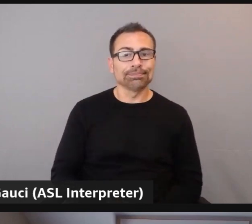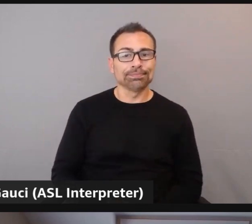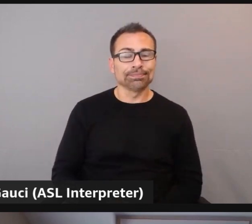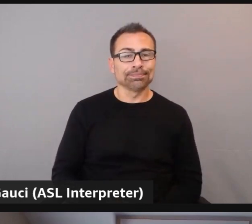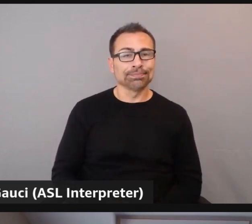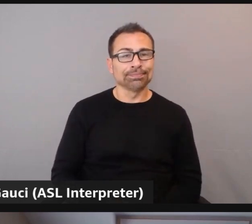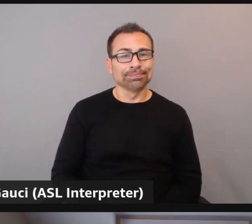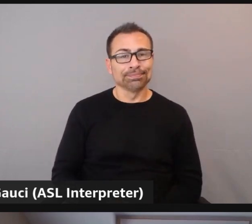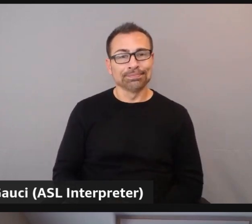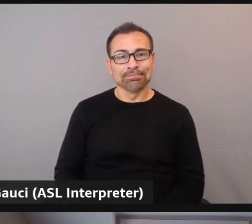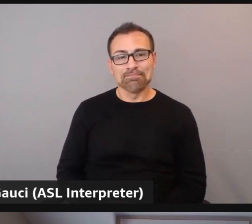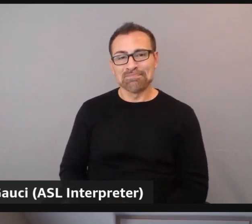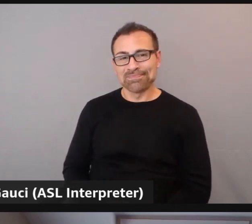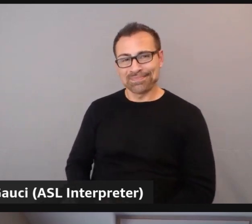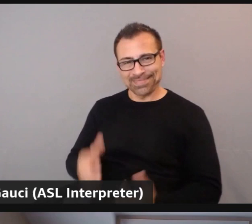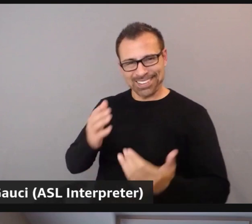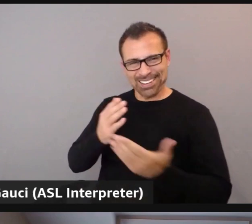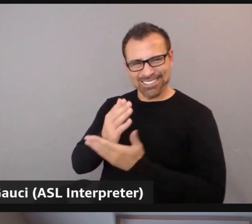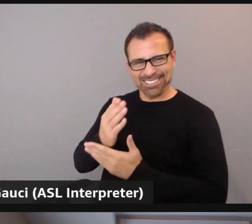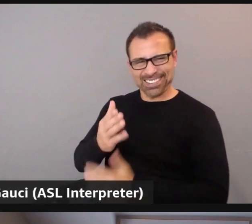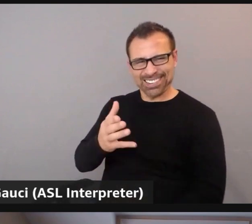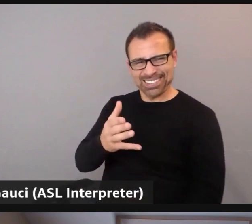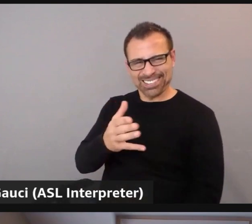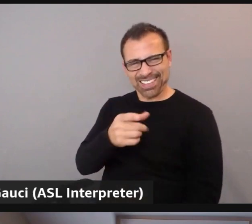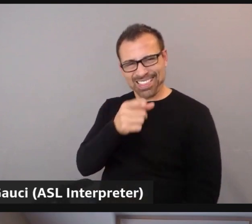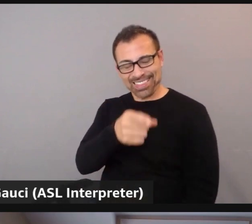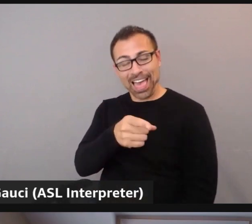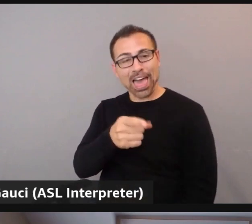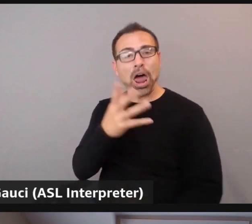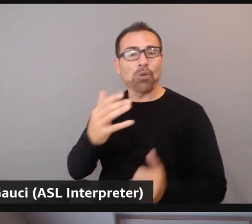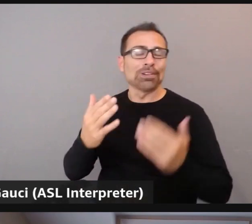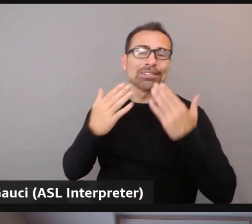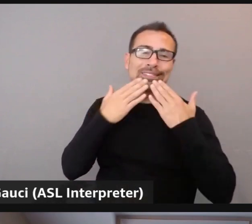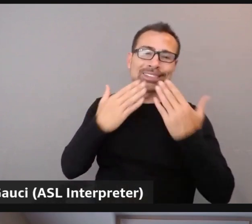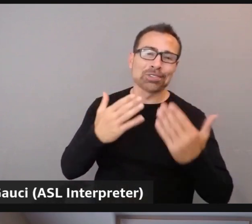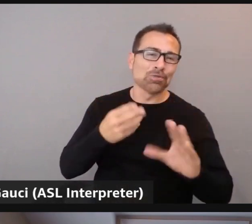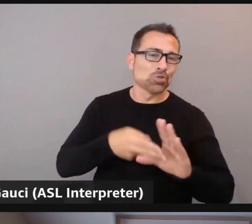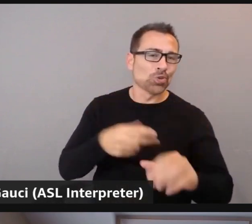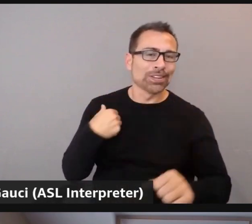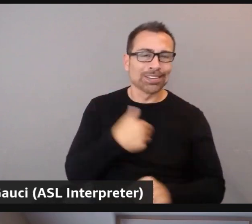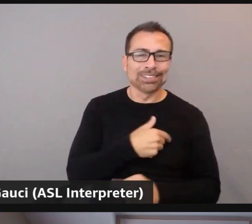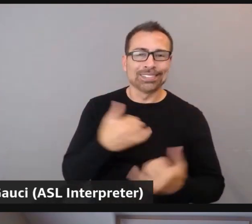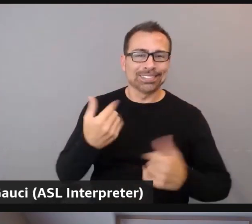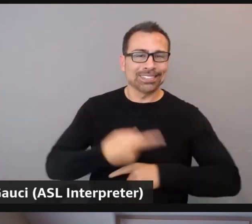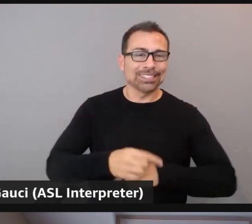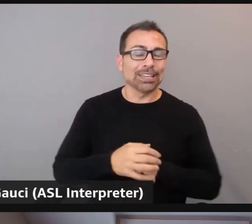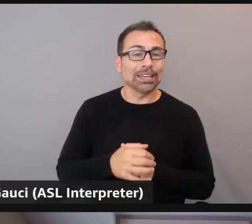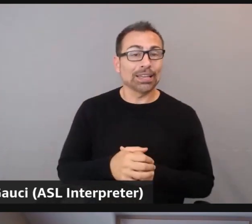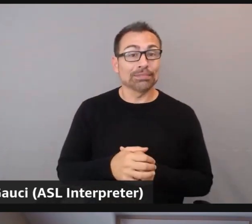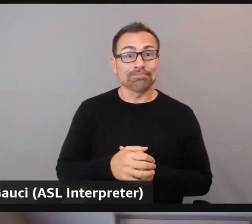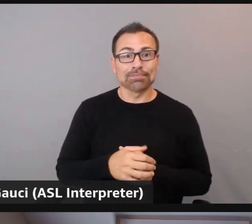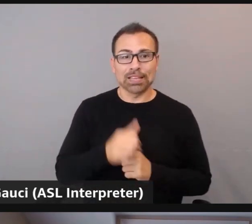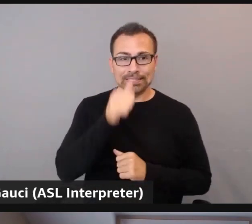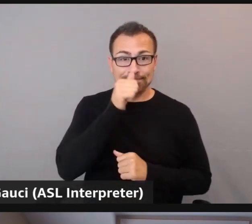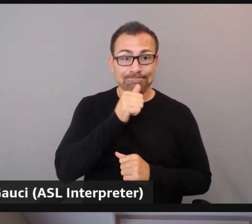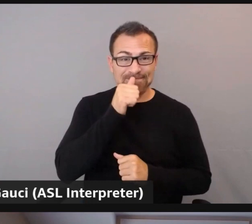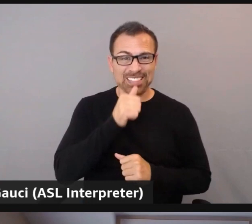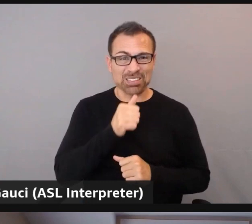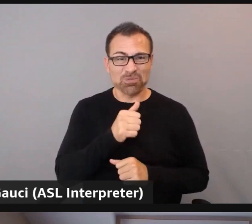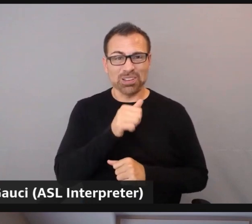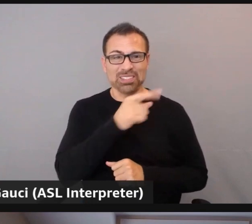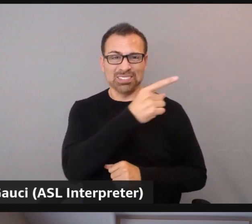Well, on that, I think I just want to thank you for joining us today, dealing with Kyle's bad dad